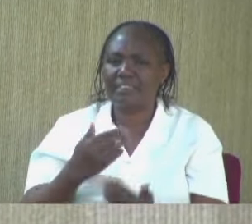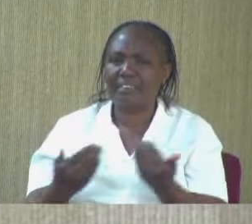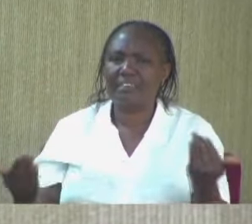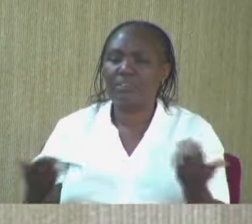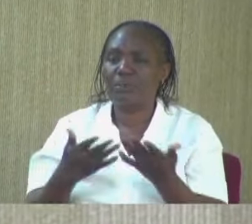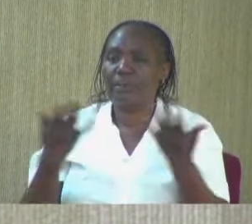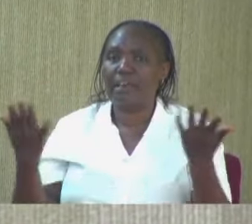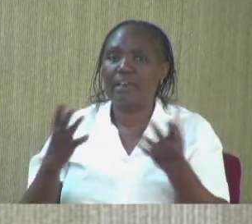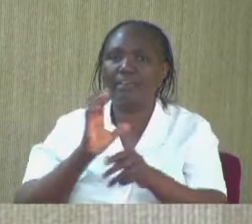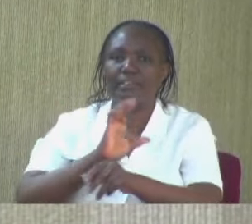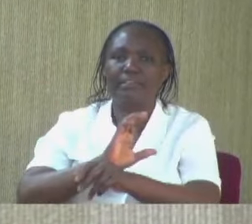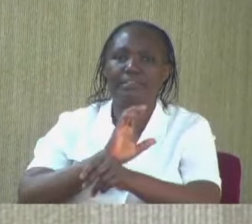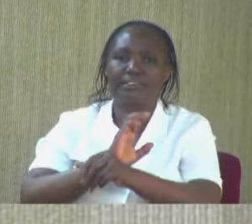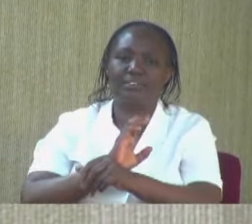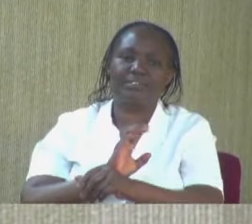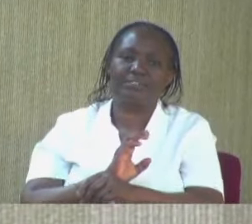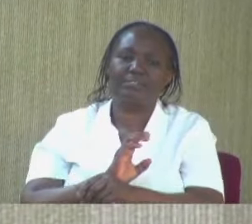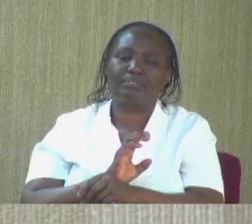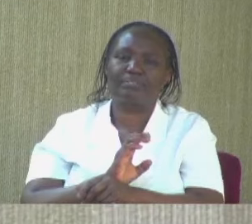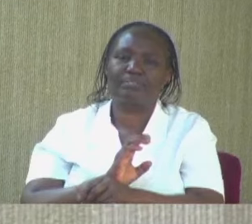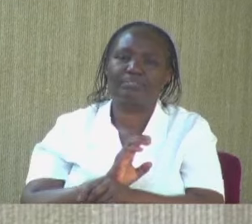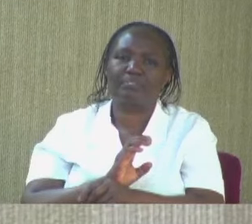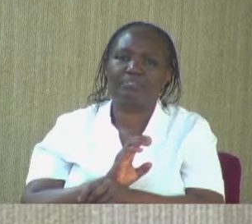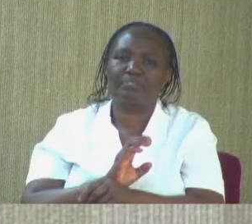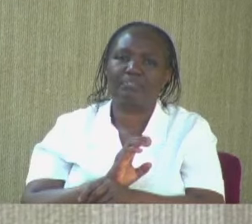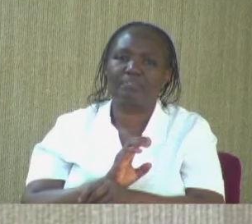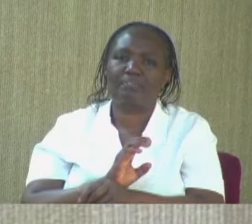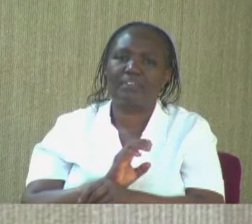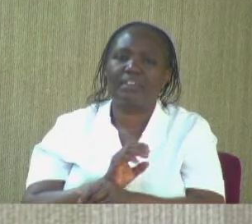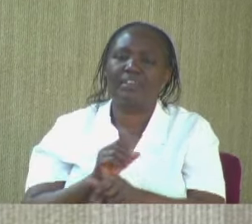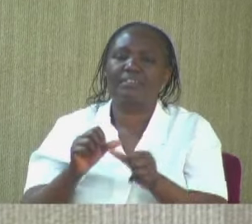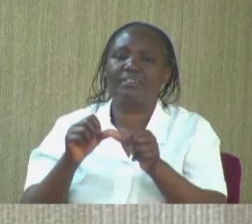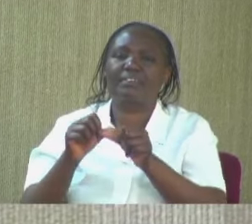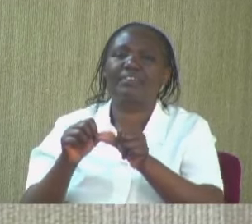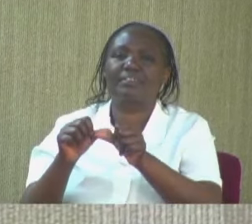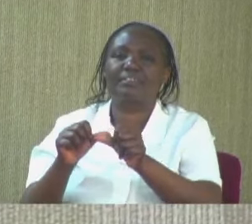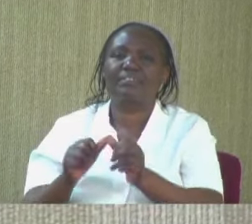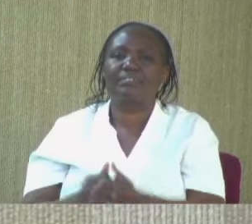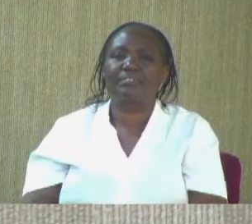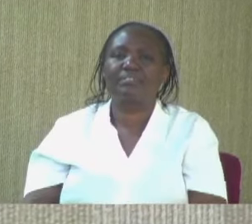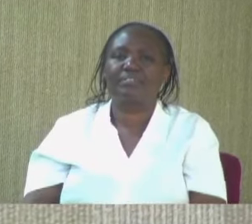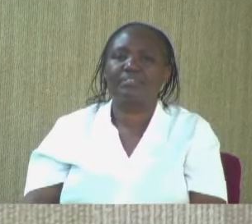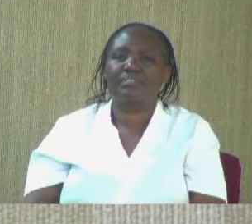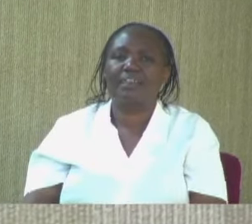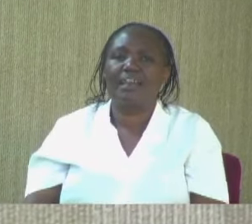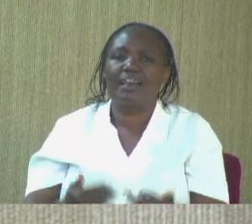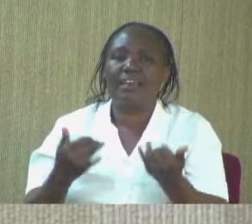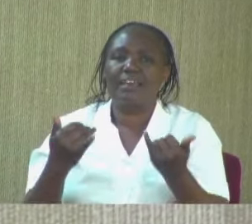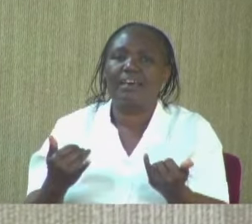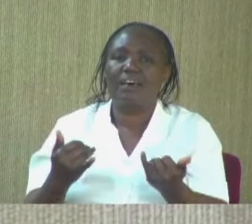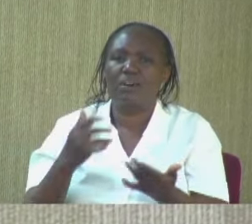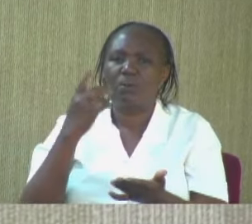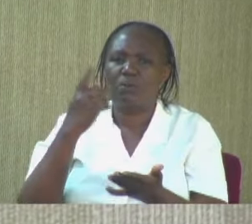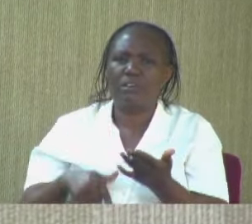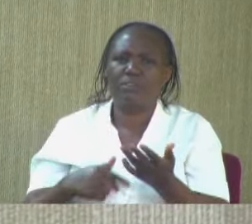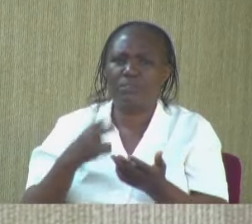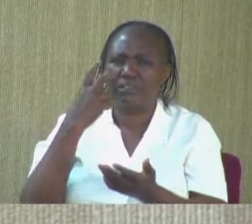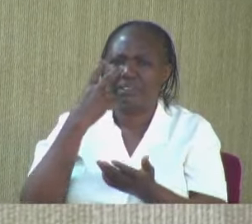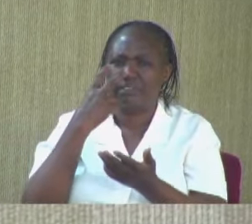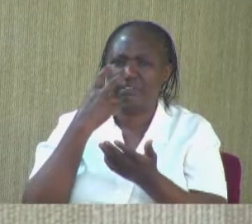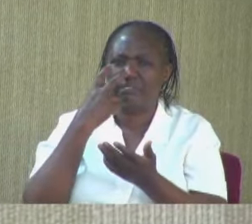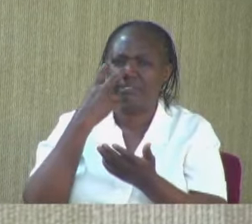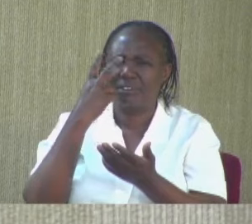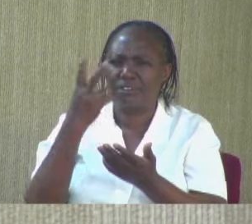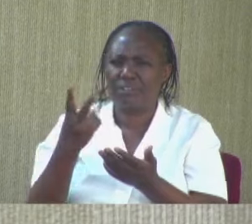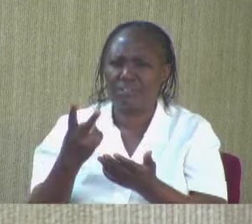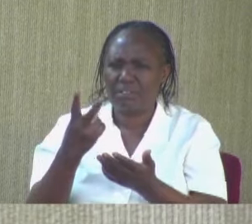church. Are you with me? Interesting detail. Let's continue. Now, what was the visionary experience